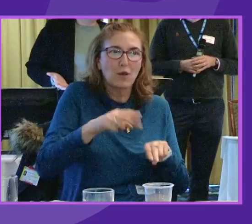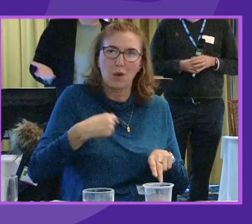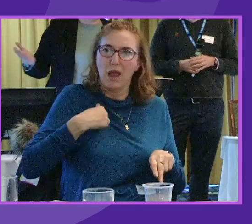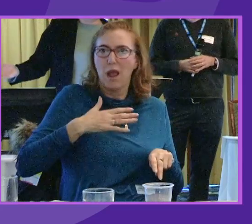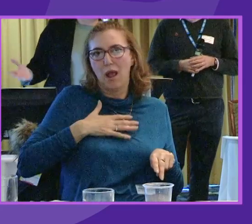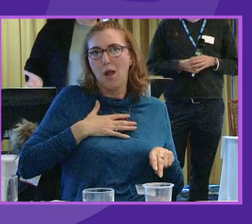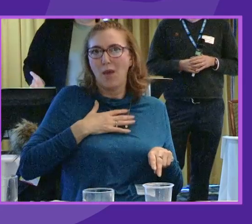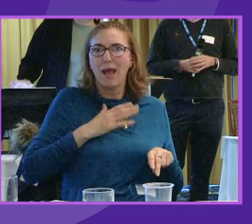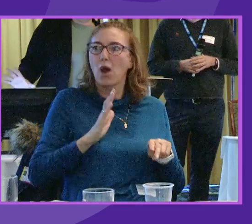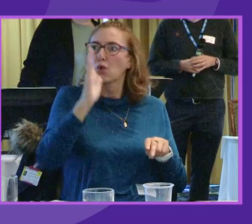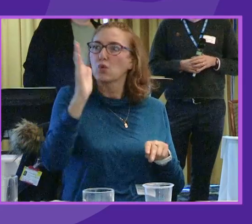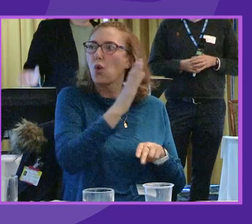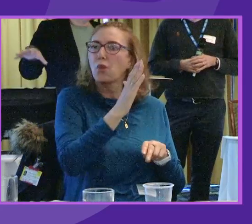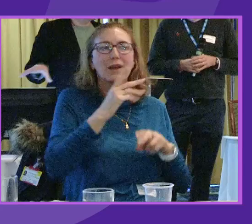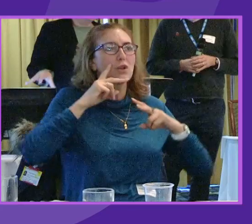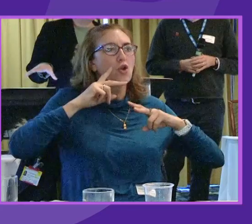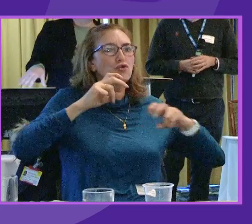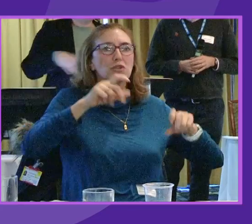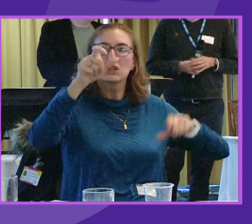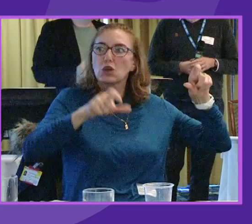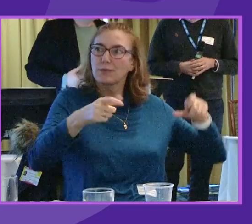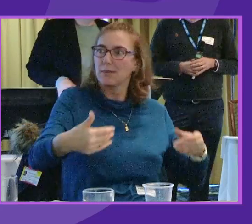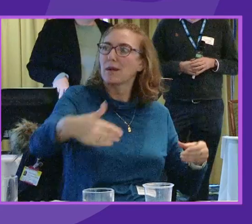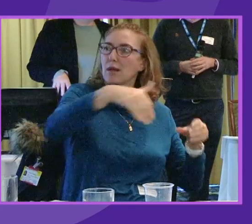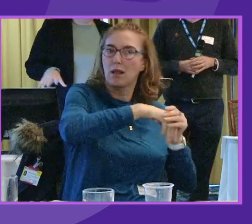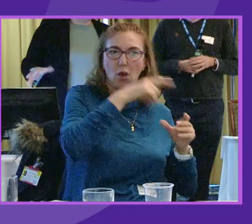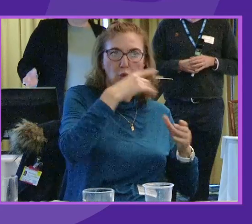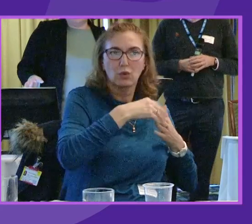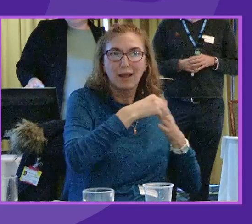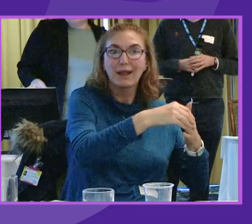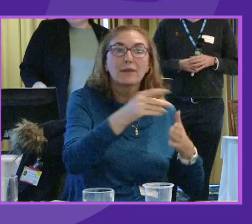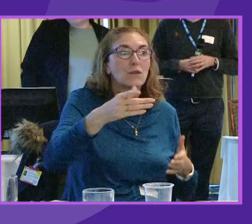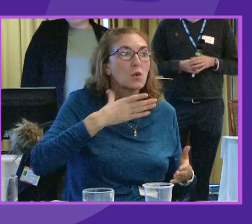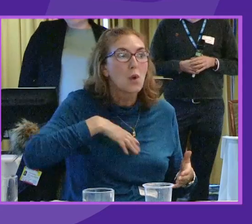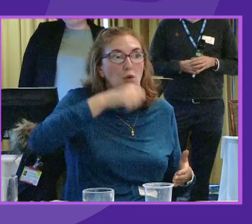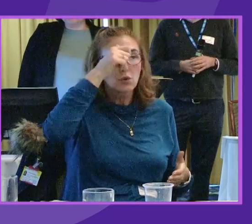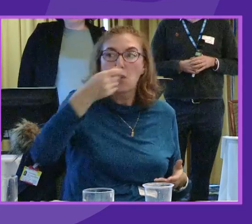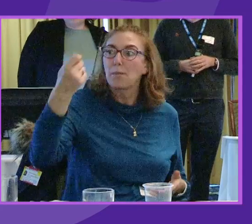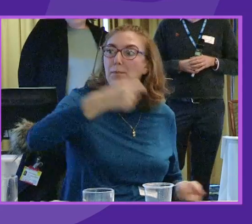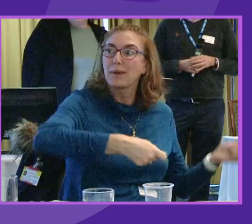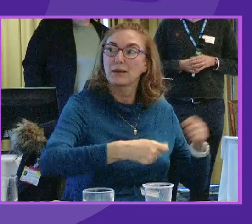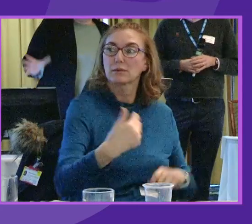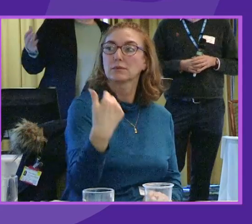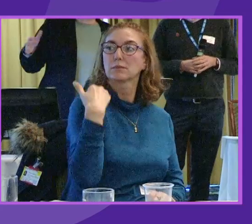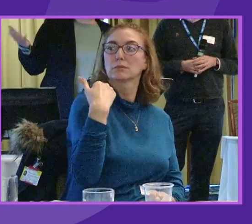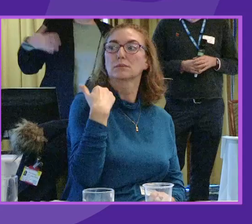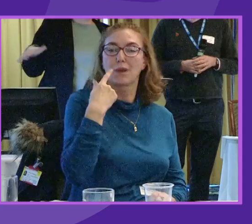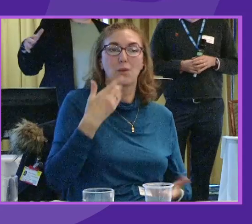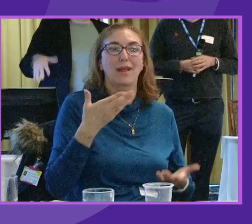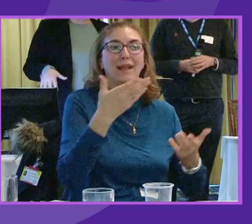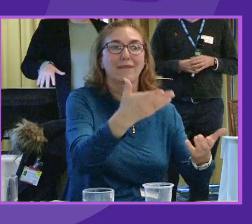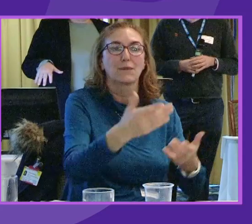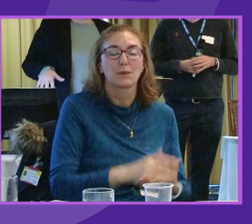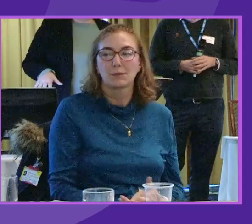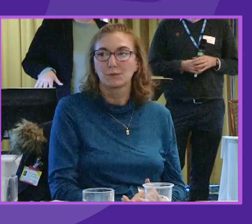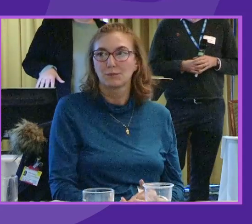see researchers from the Northwest being able to lead this. So if you need details about where that bid opportunity is, I can make sure Claire's got access